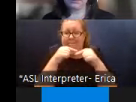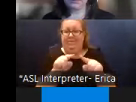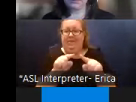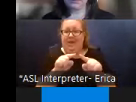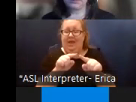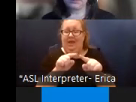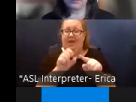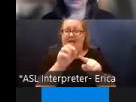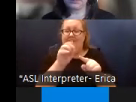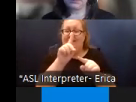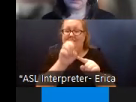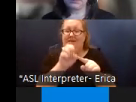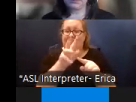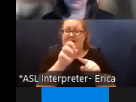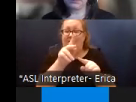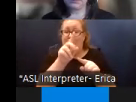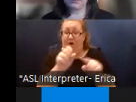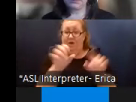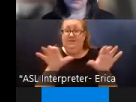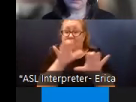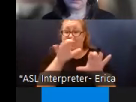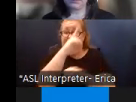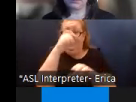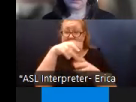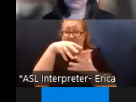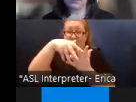sidewalks become undone because of the roots,